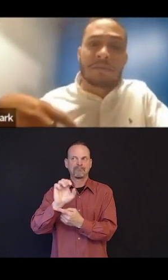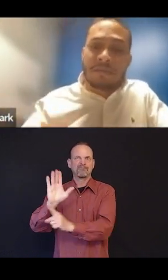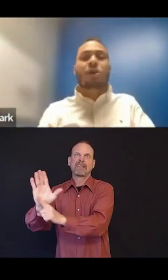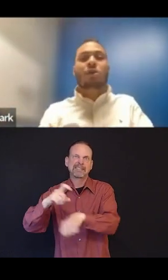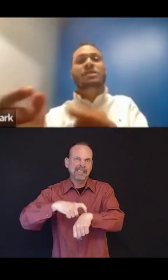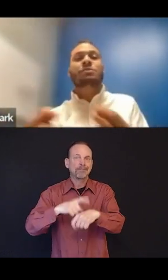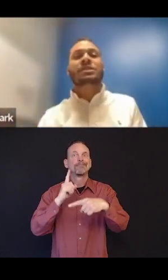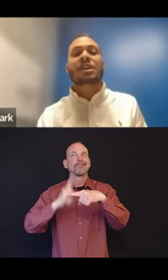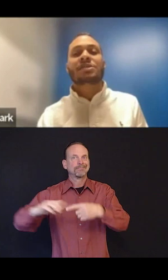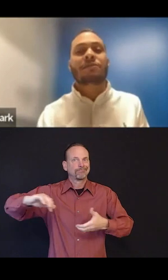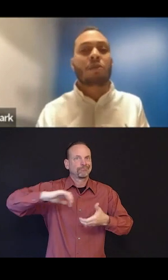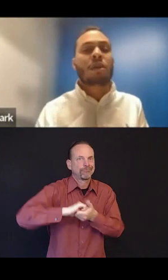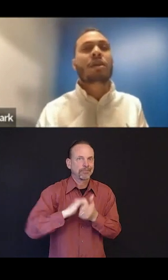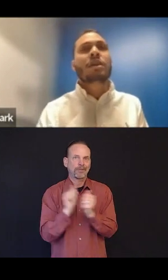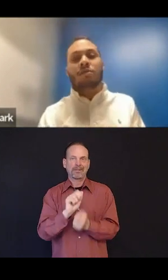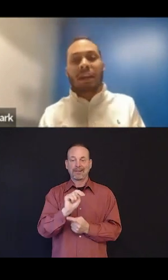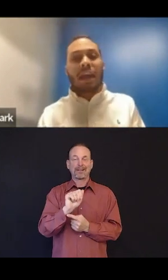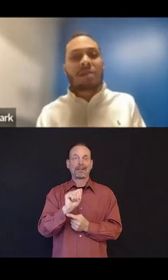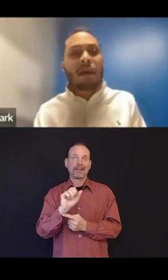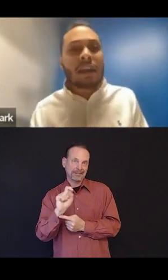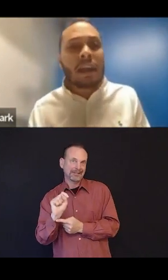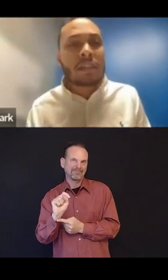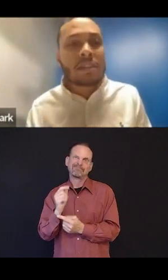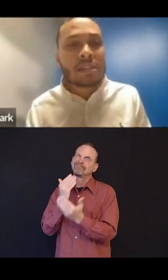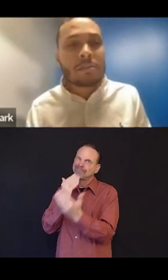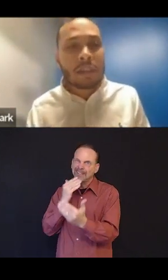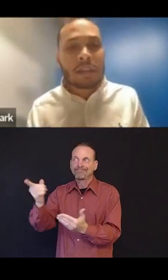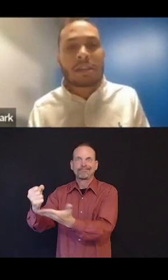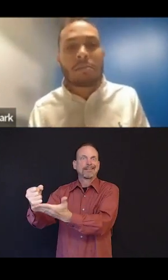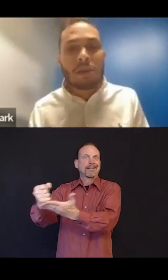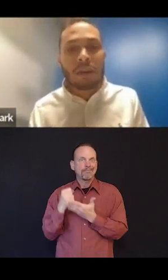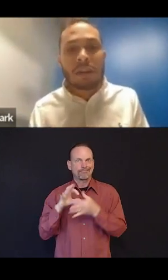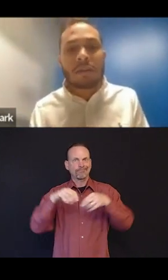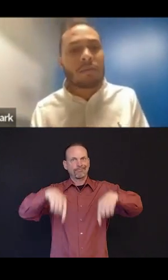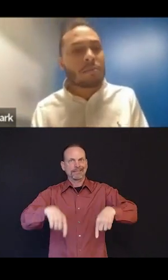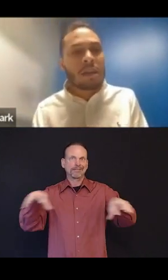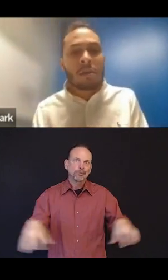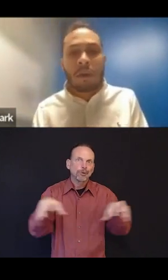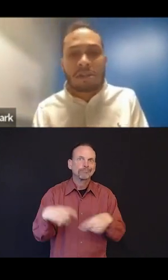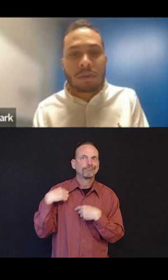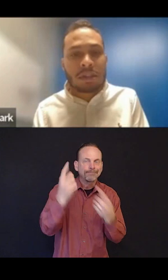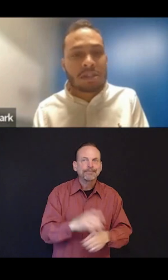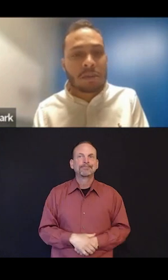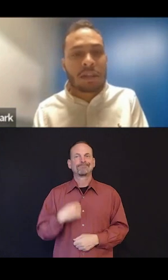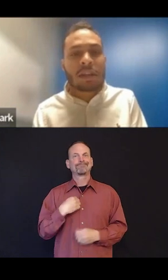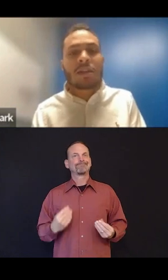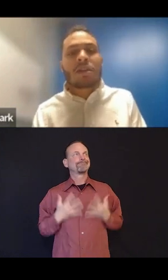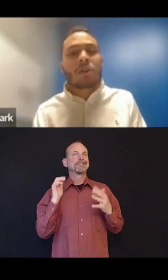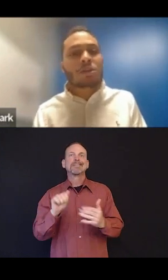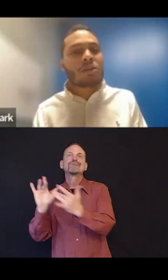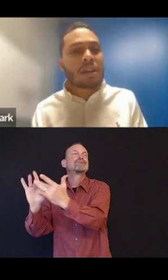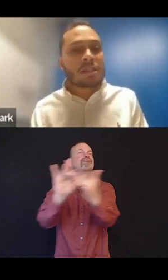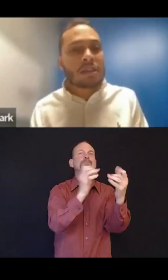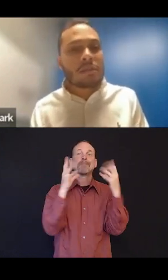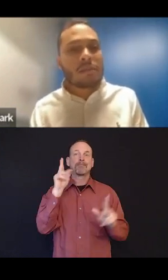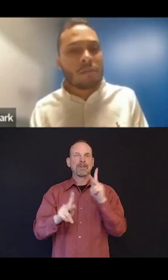available. So who is this presentation for? Really anybody in the disability community, be it a person with a disability